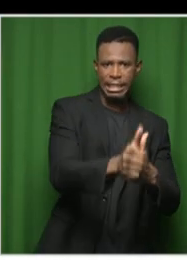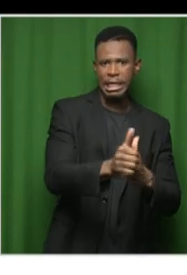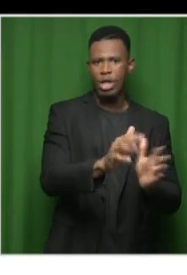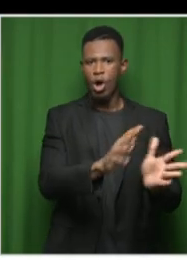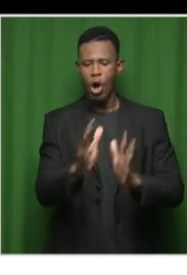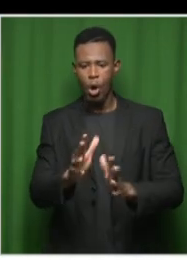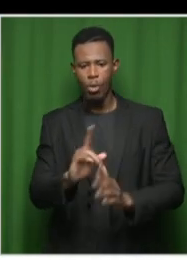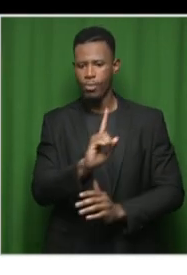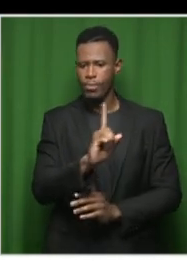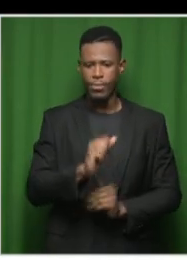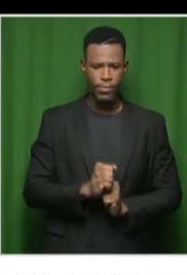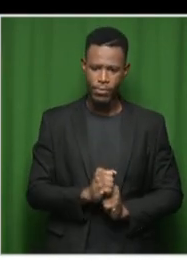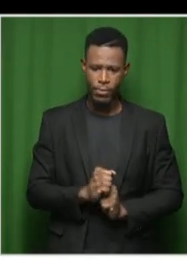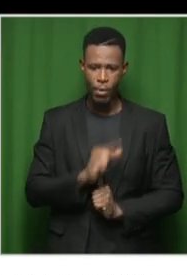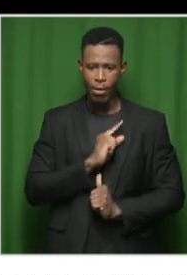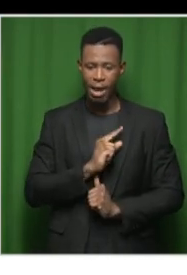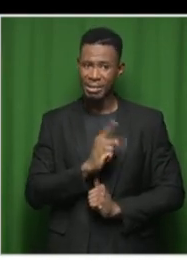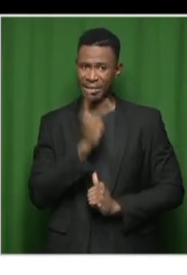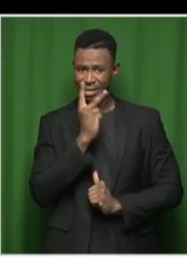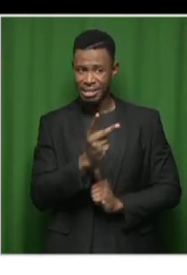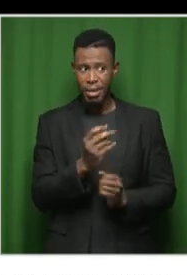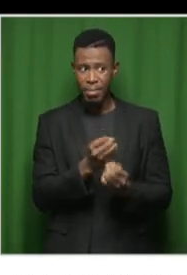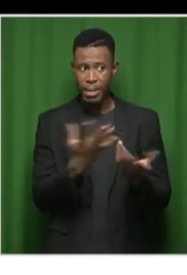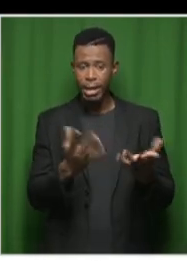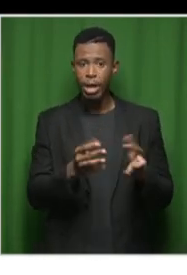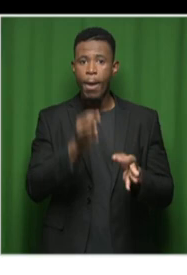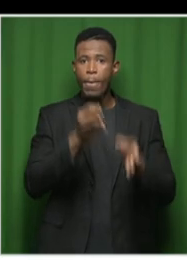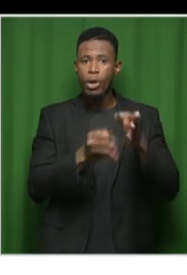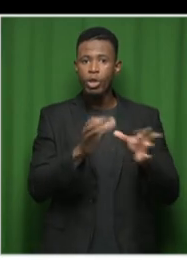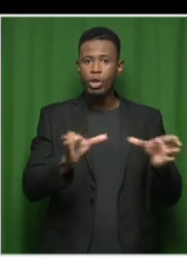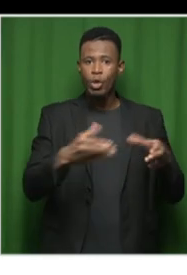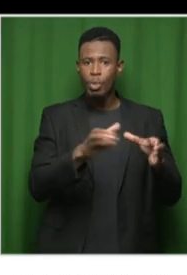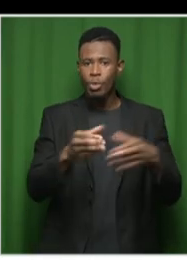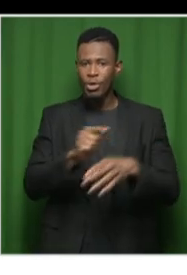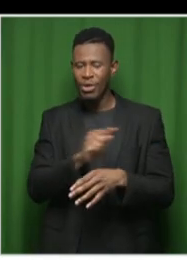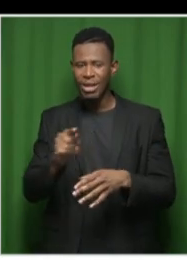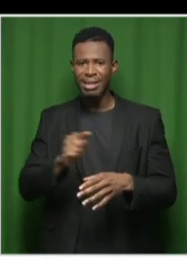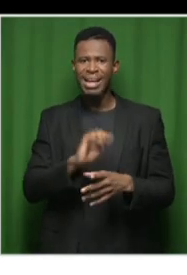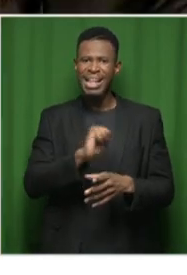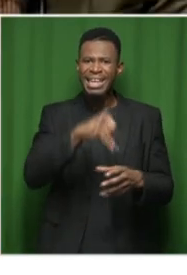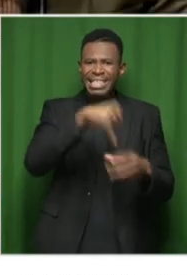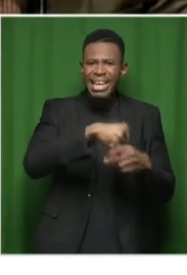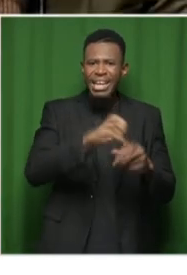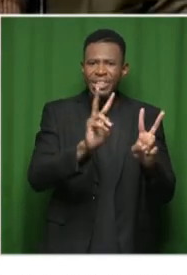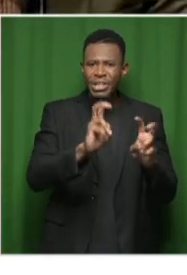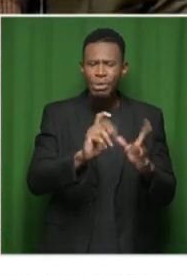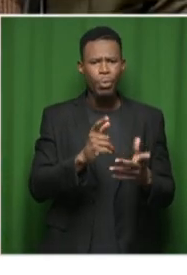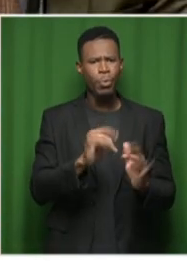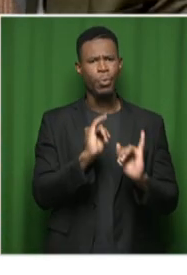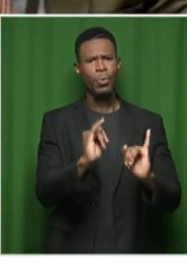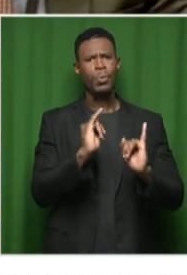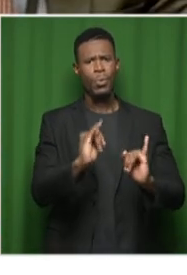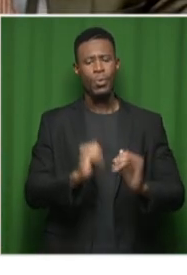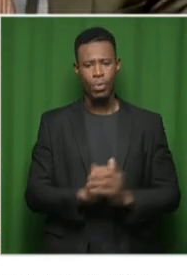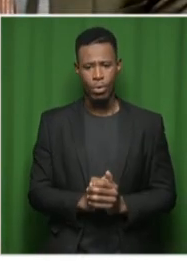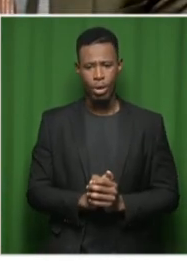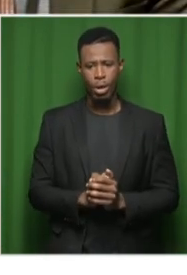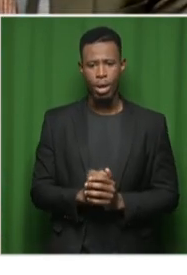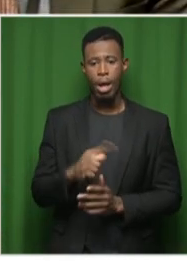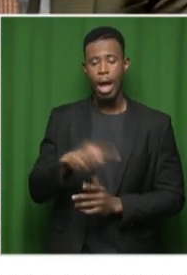Because we have seen the toxicity of political parties and their internal dynamics. Another